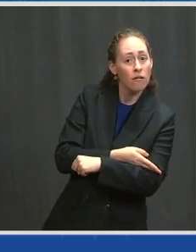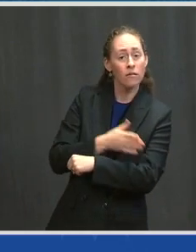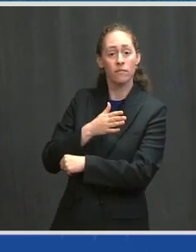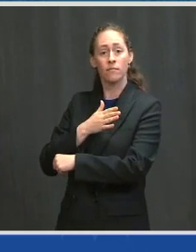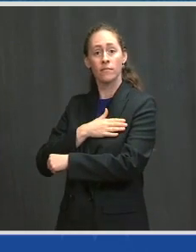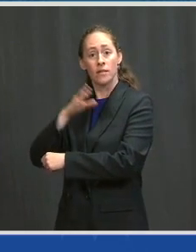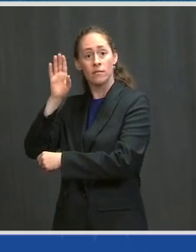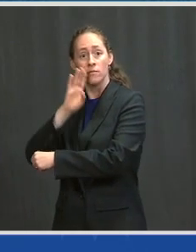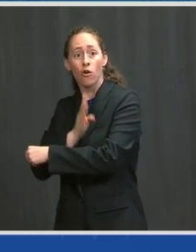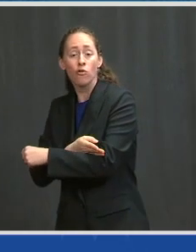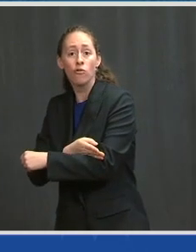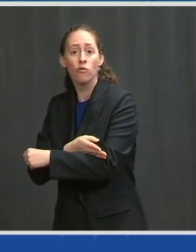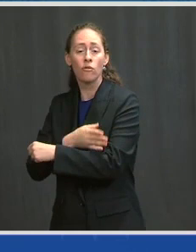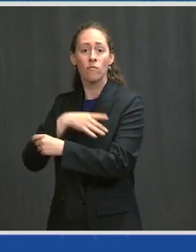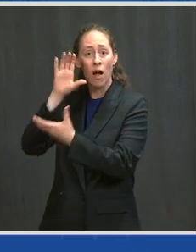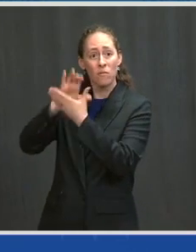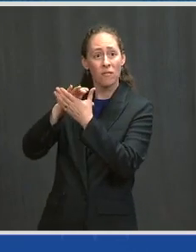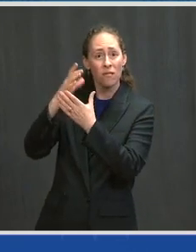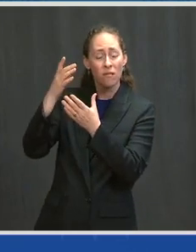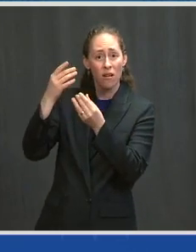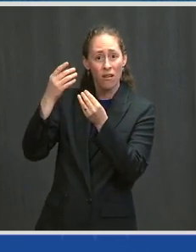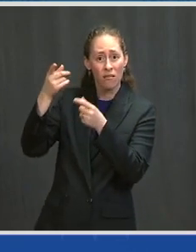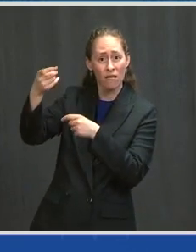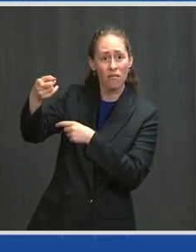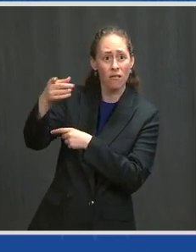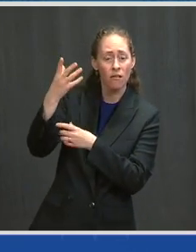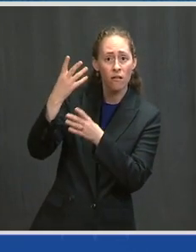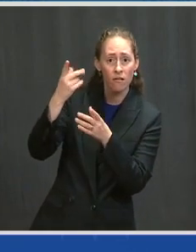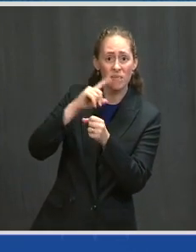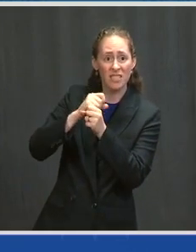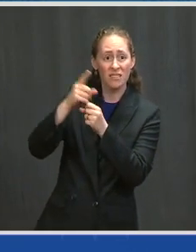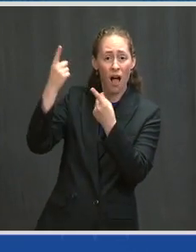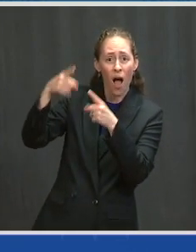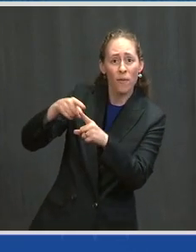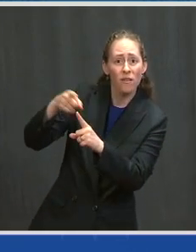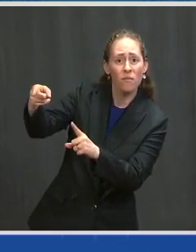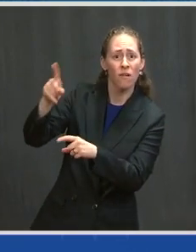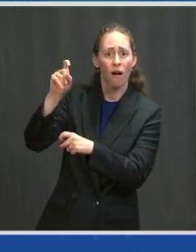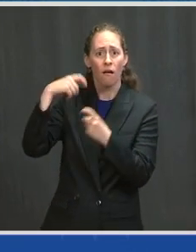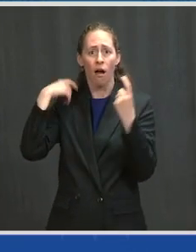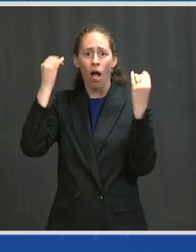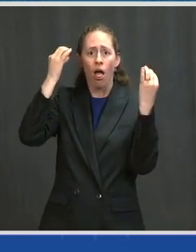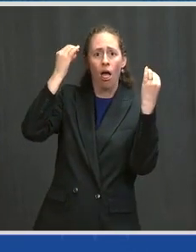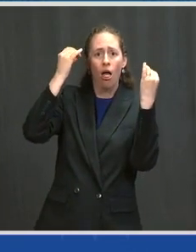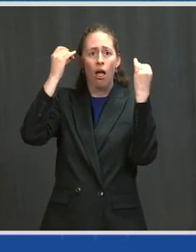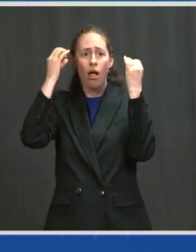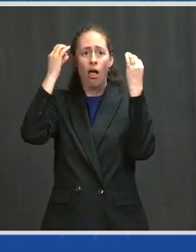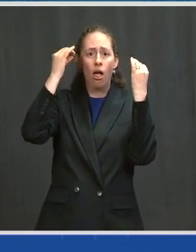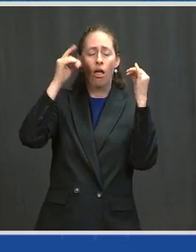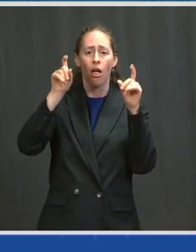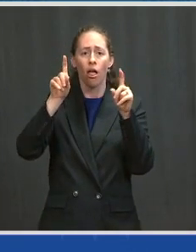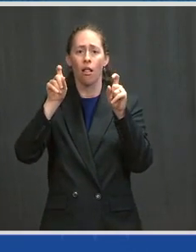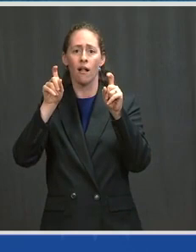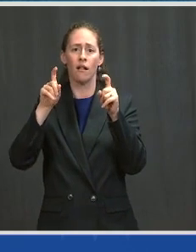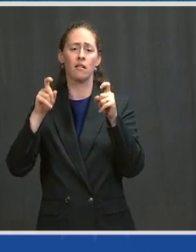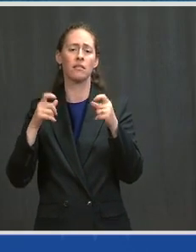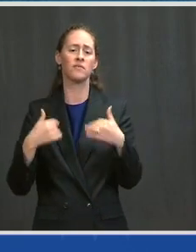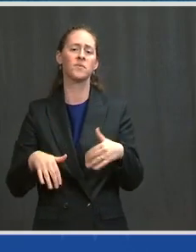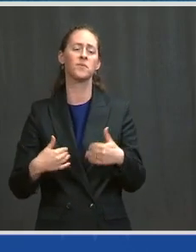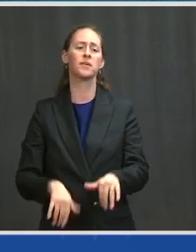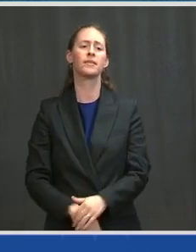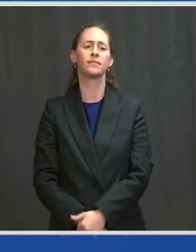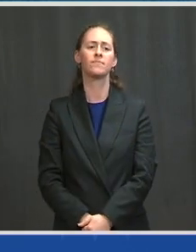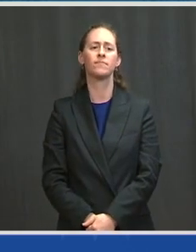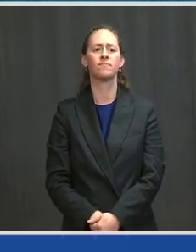they didn't know for certain initially. And as Congressman Cicilline knows, there's nothing worse than having to